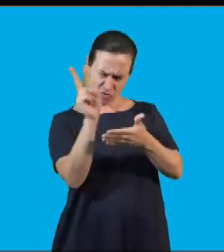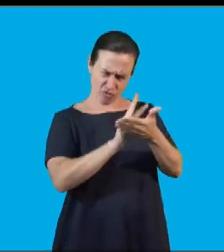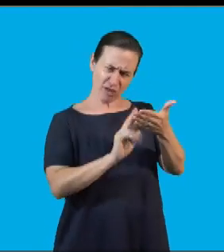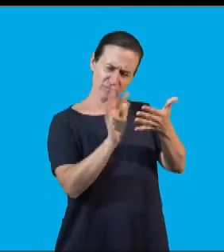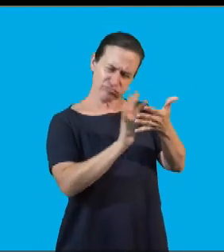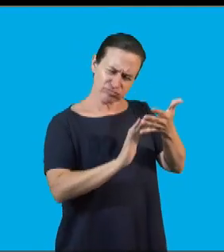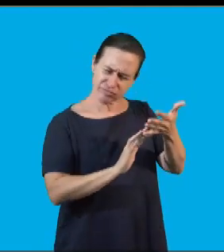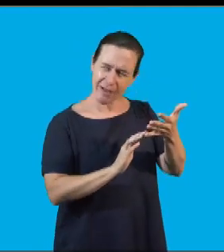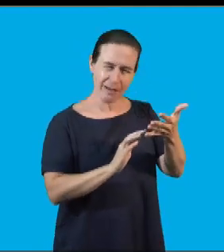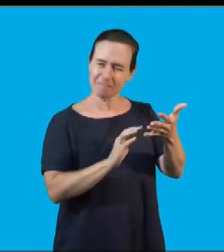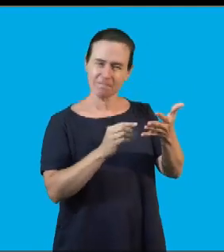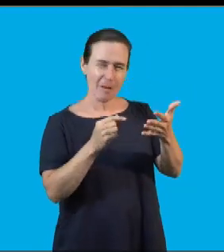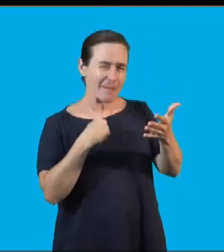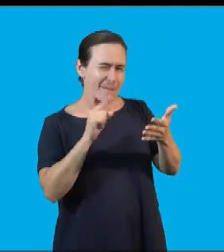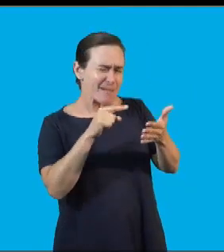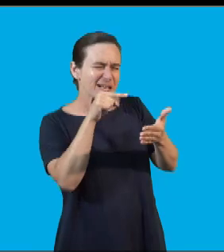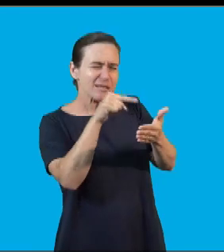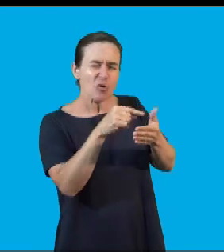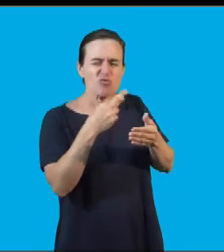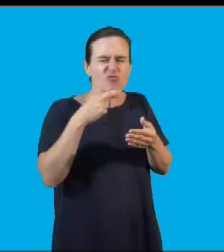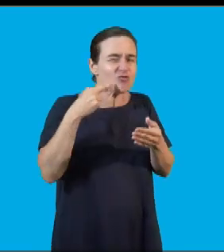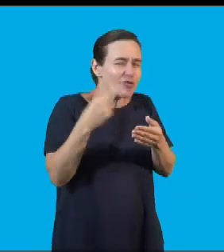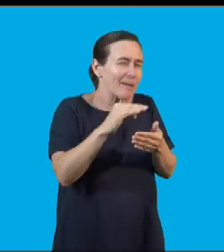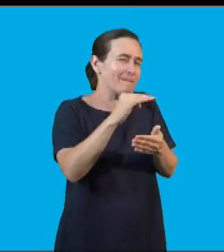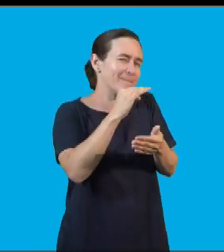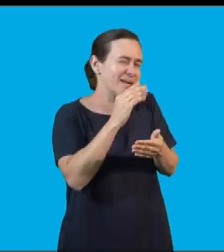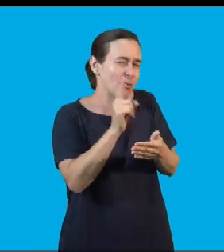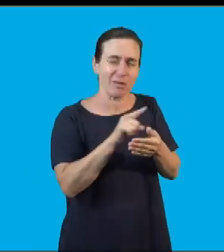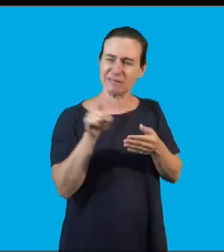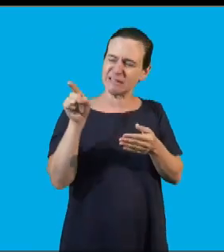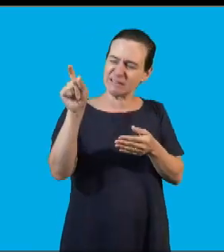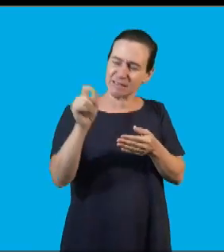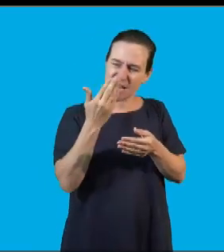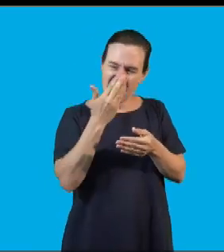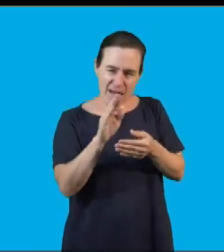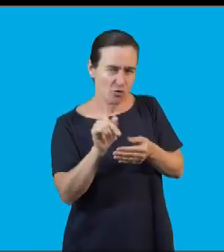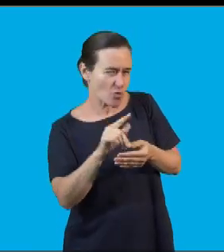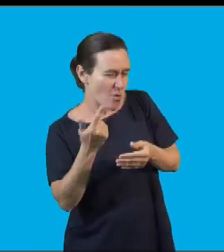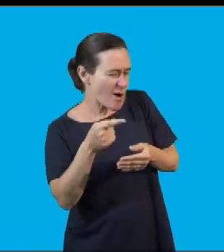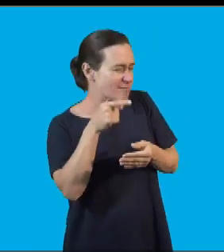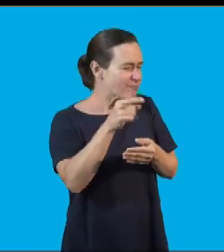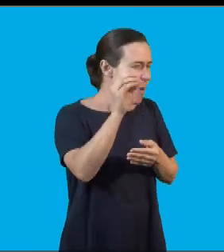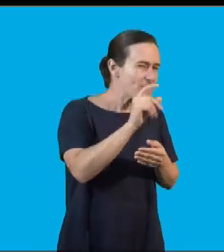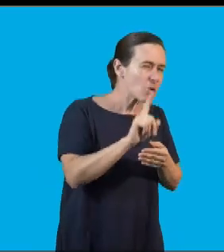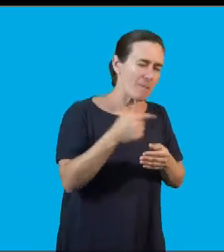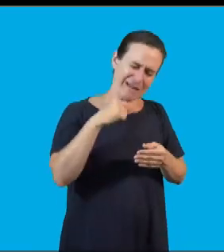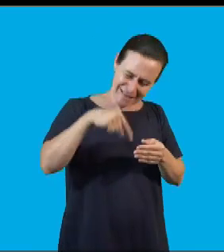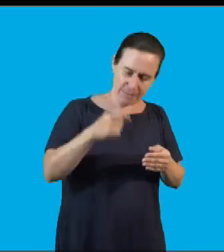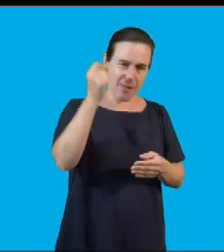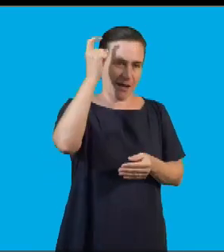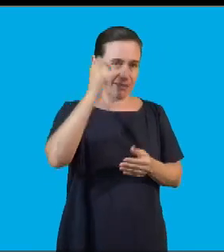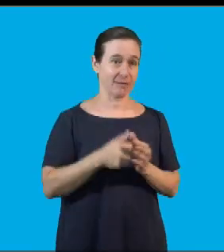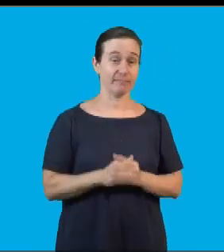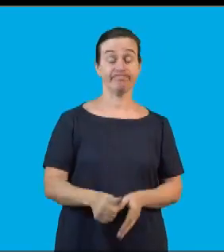the lines. So you're looking for implied emotions, attitudes, or points of view. Vocabulary